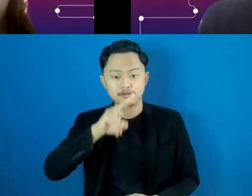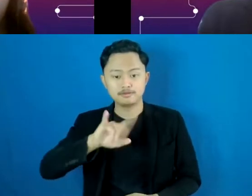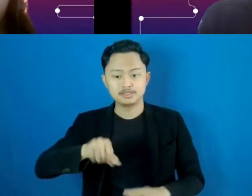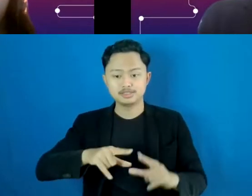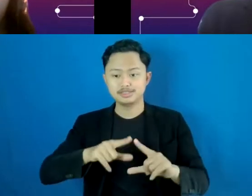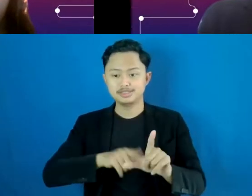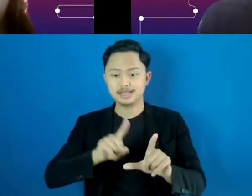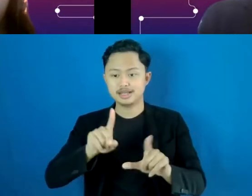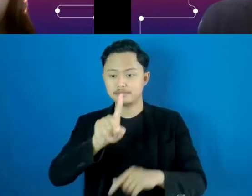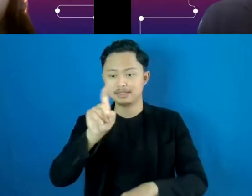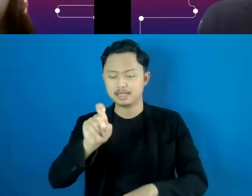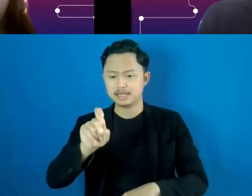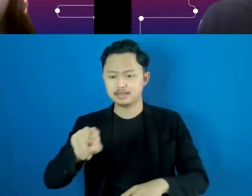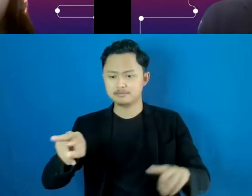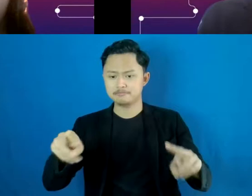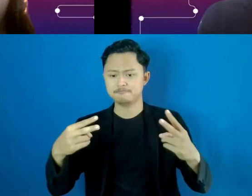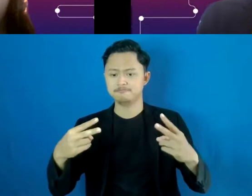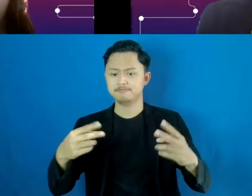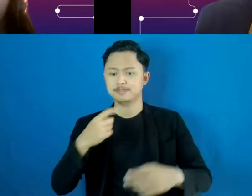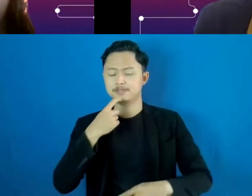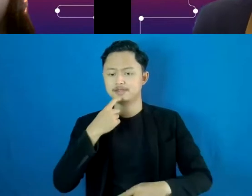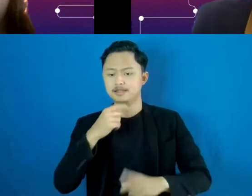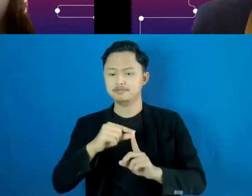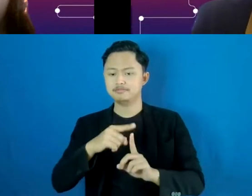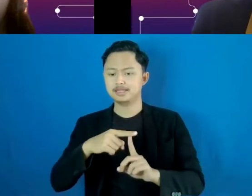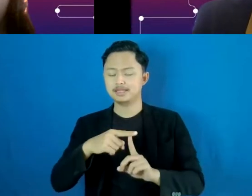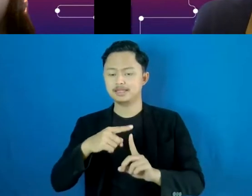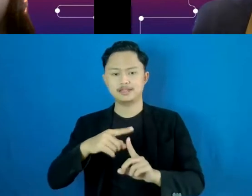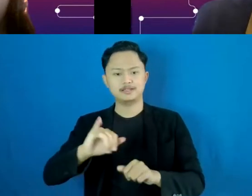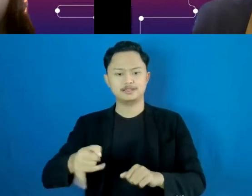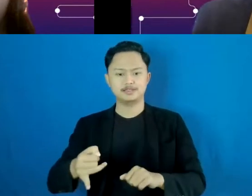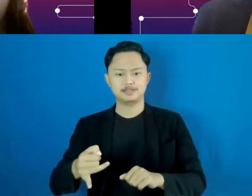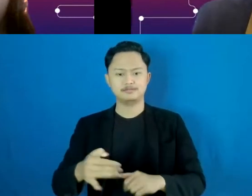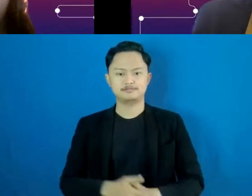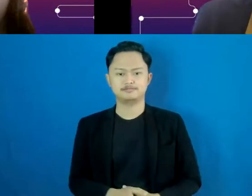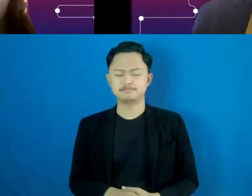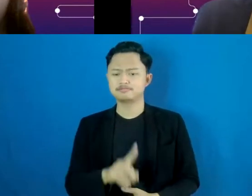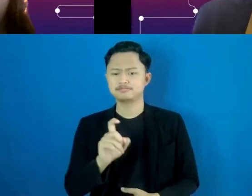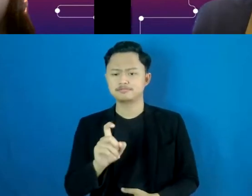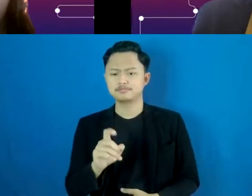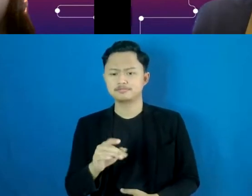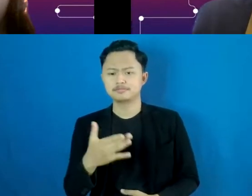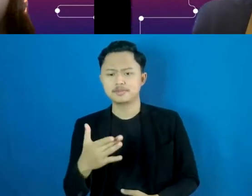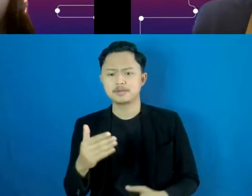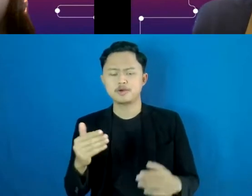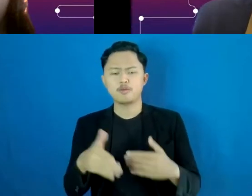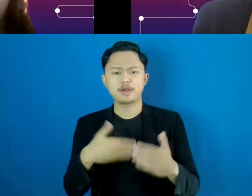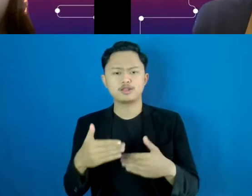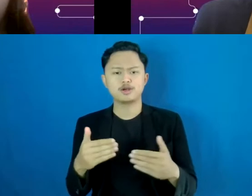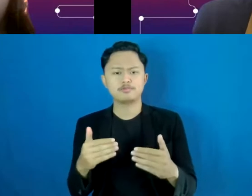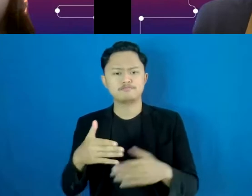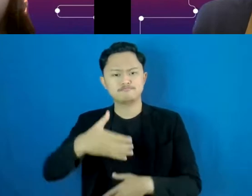the participants from TransJakarta. Mr. Inshan Rido is asking, how does the bus operator in